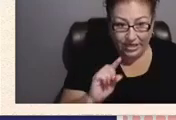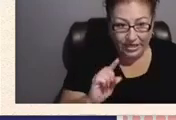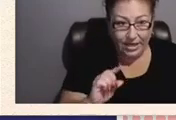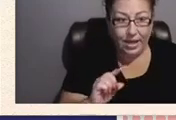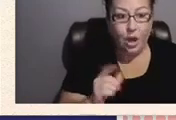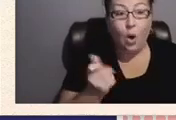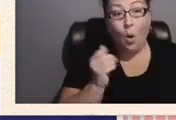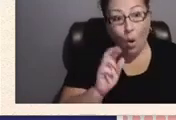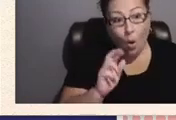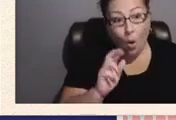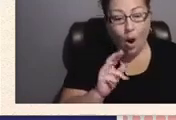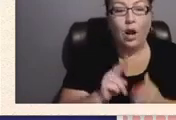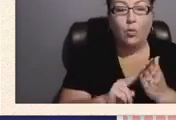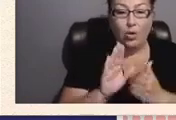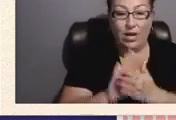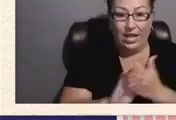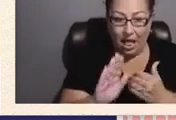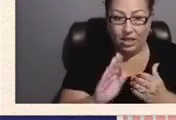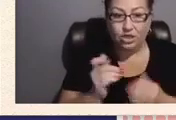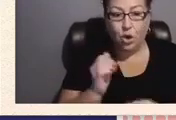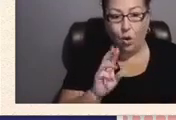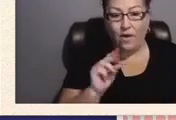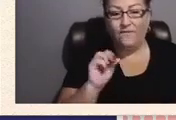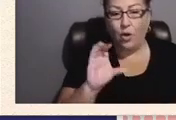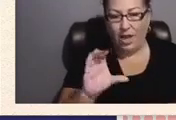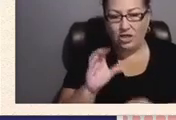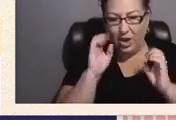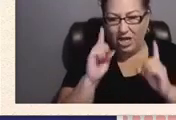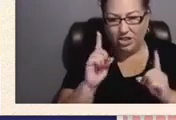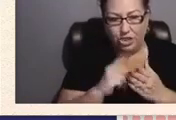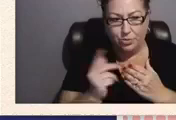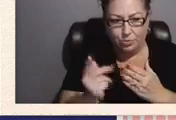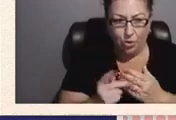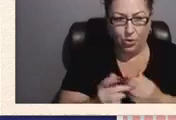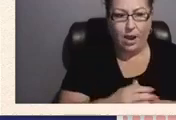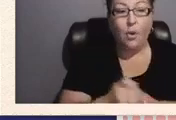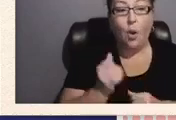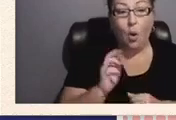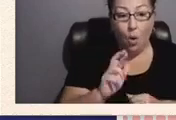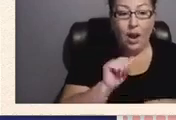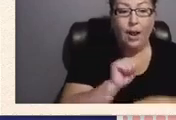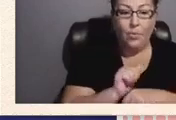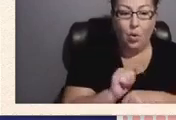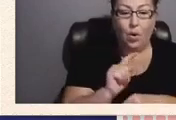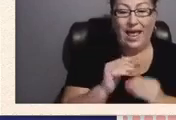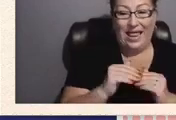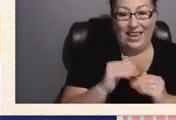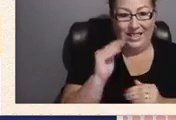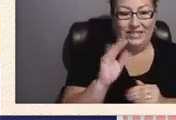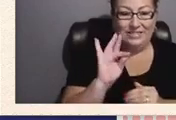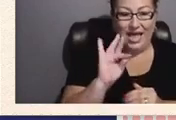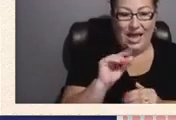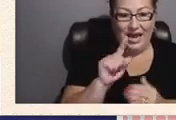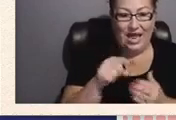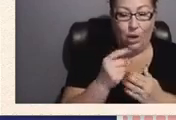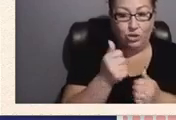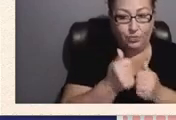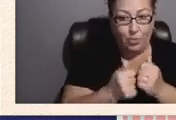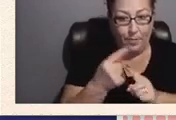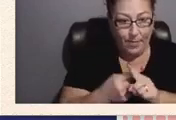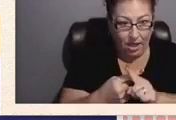or enrolled in college or vocational education program, or employed for at least 80 hours per